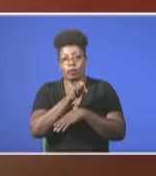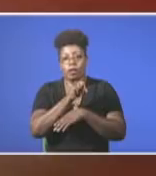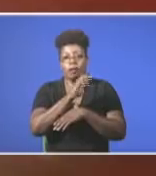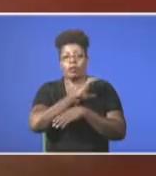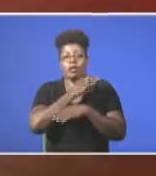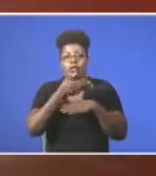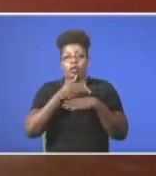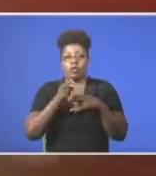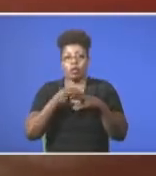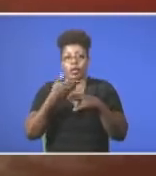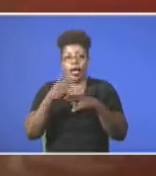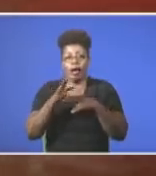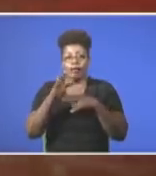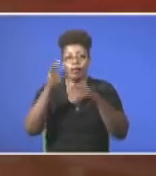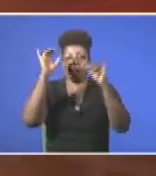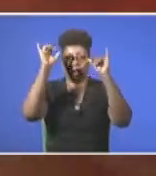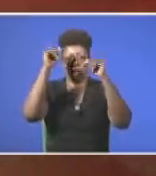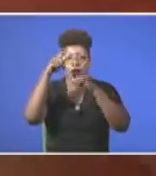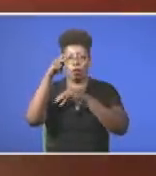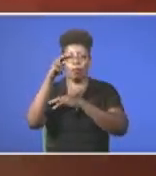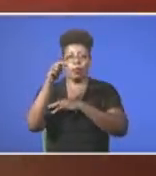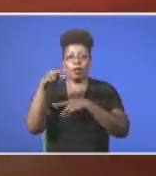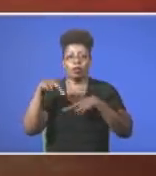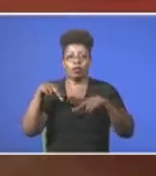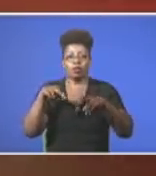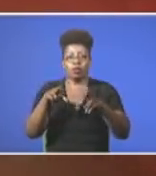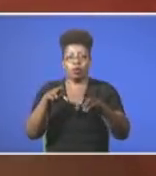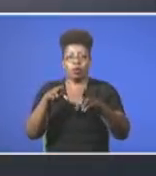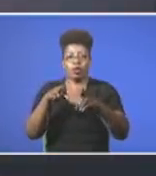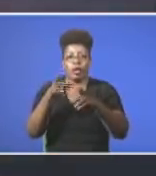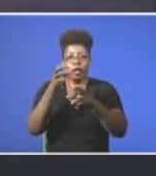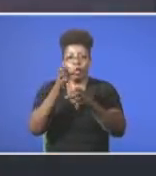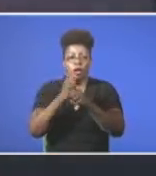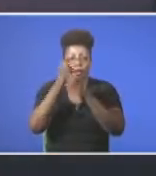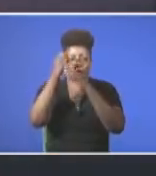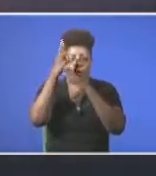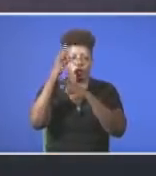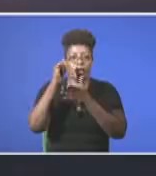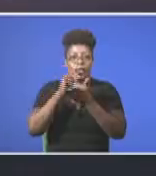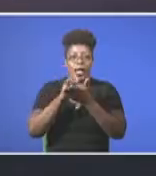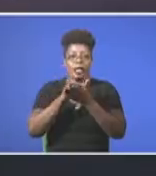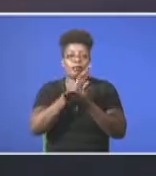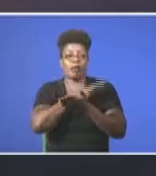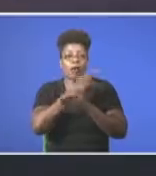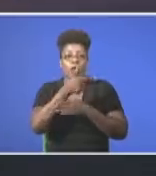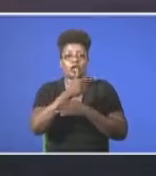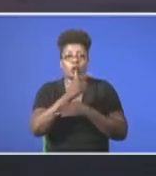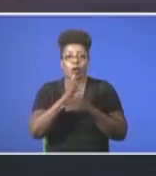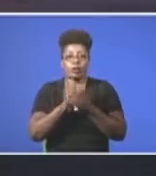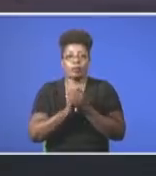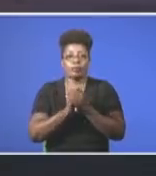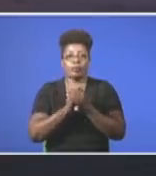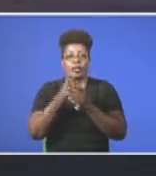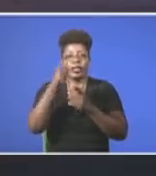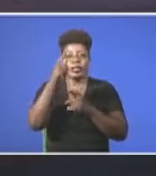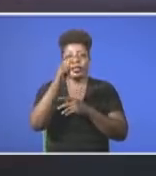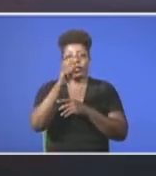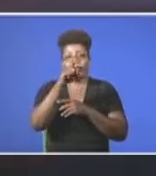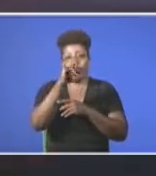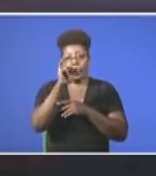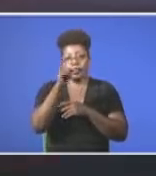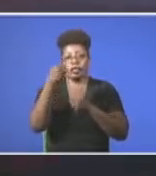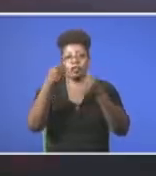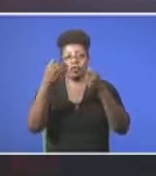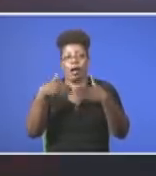off Cowpen Road after receiving information that Brown was shot. The taxi driver had just arrived home with his children when the driver of a Japanese